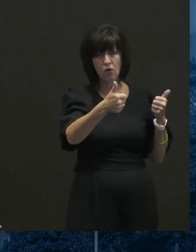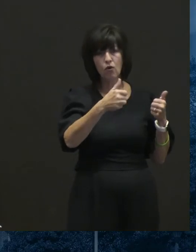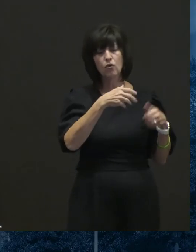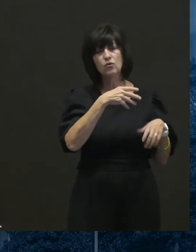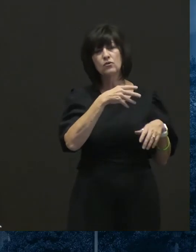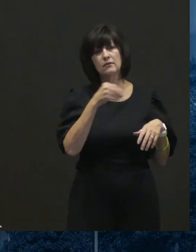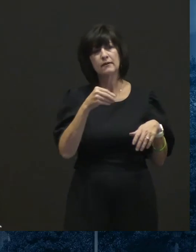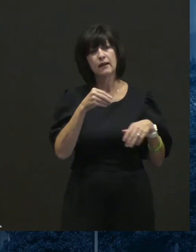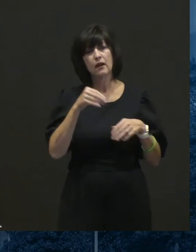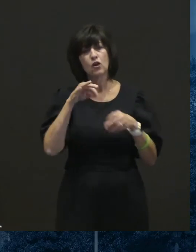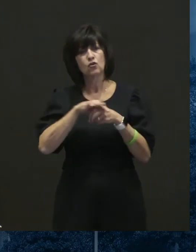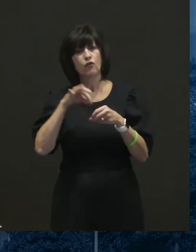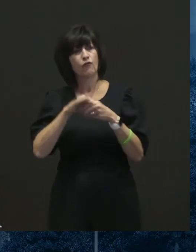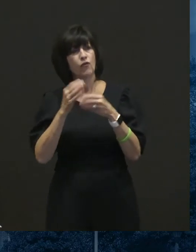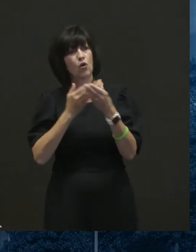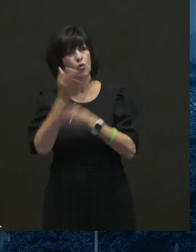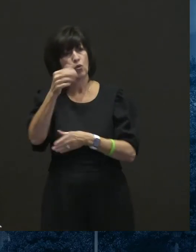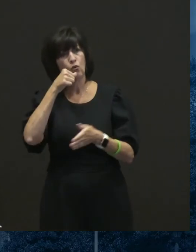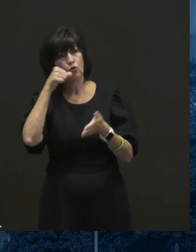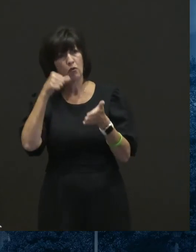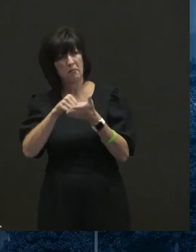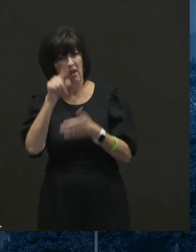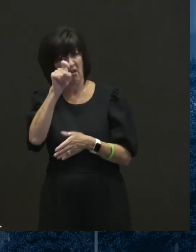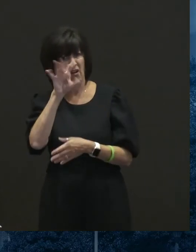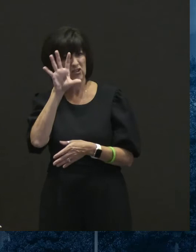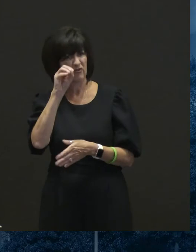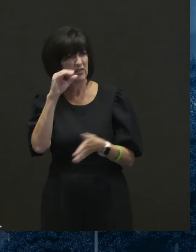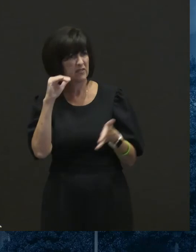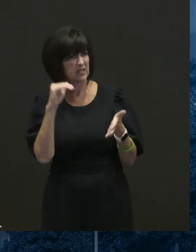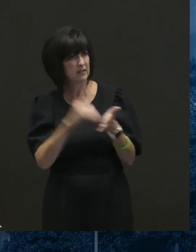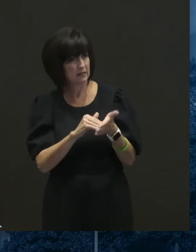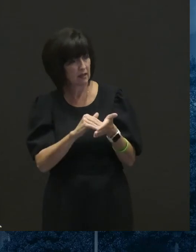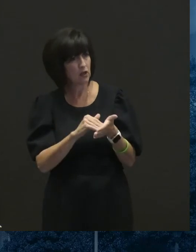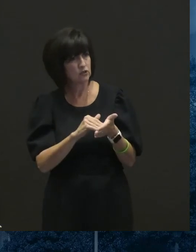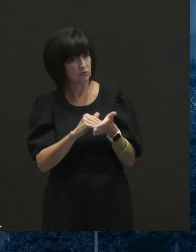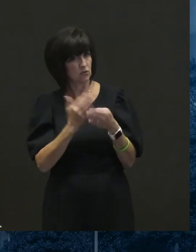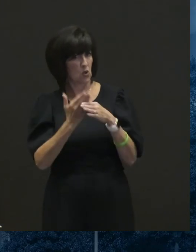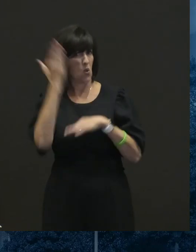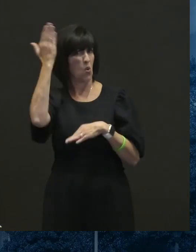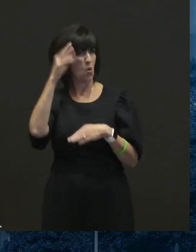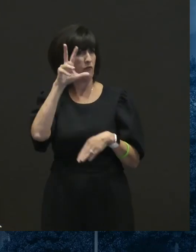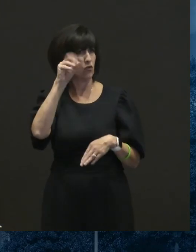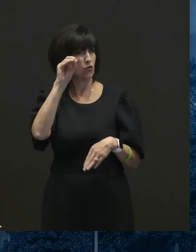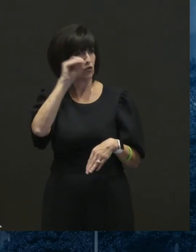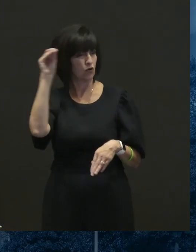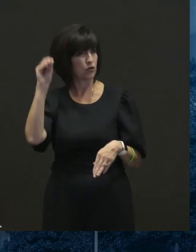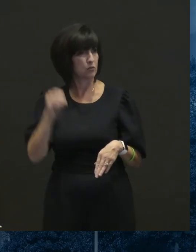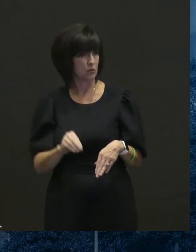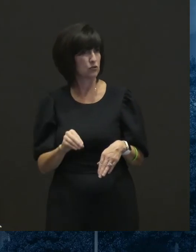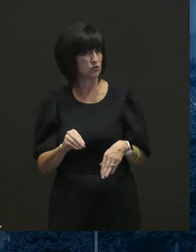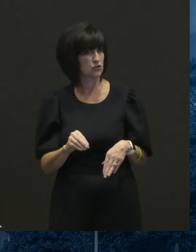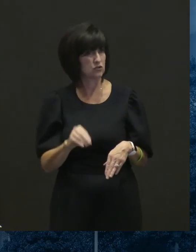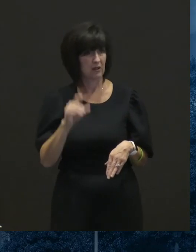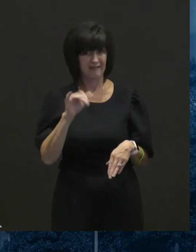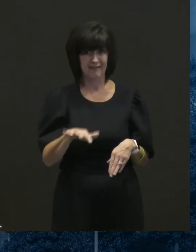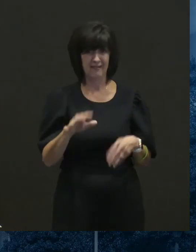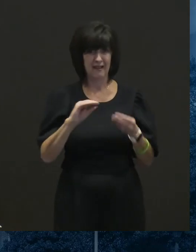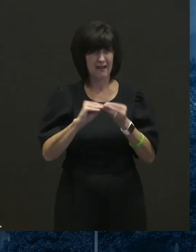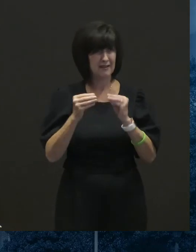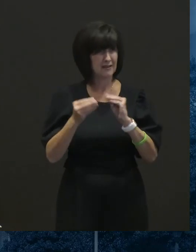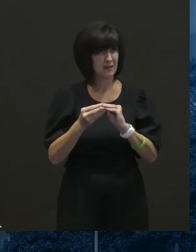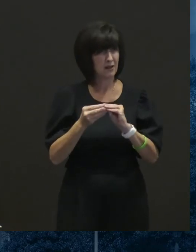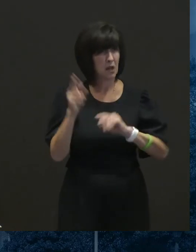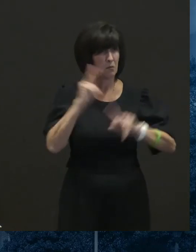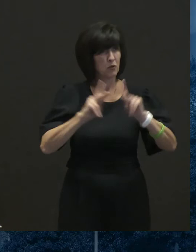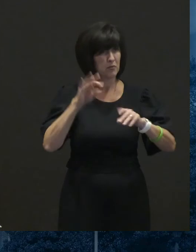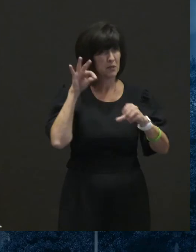in person was like 150,000. Over 30%, which is as high a turnout in a primary that I can remember. That's a